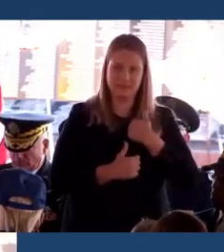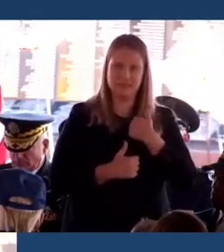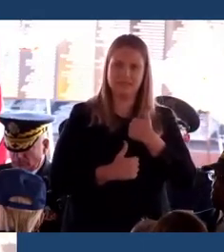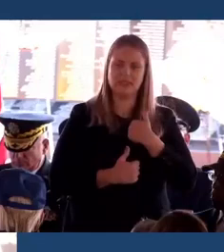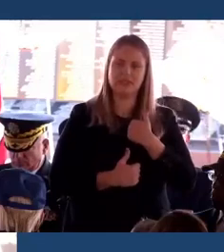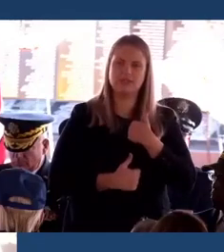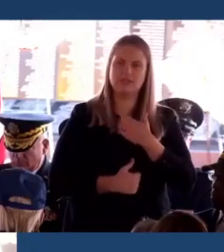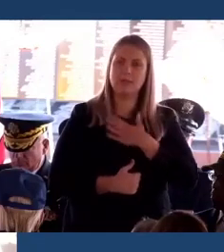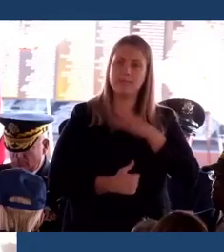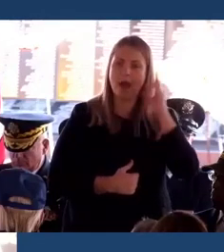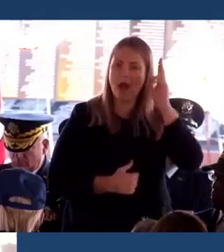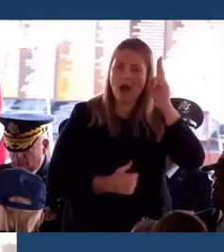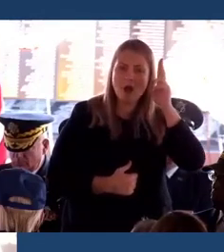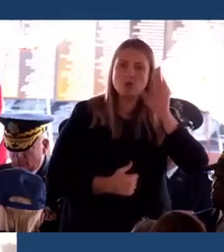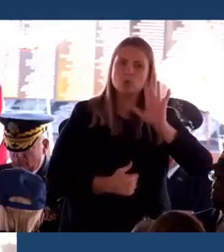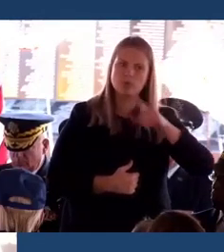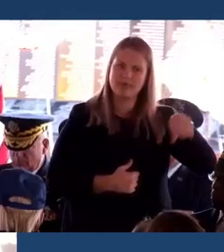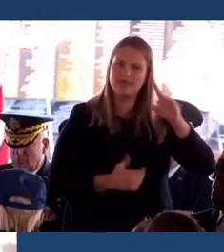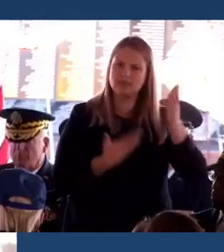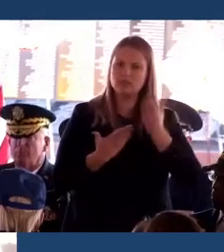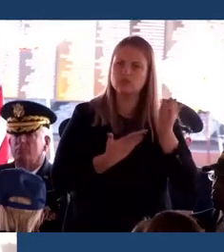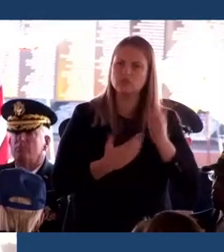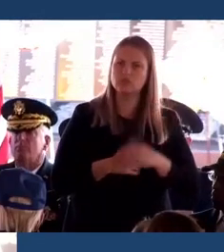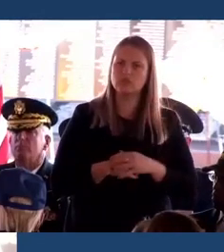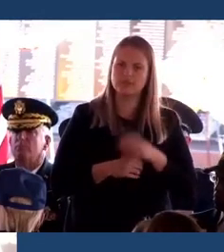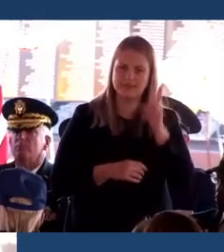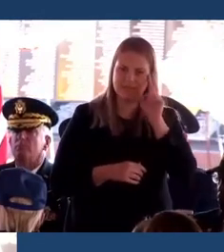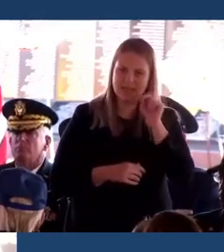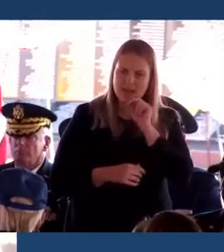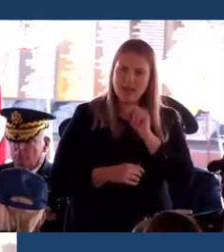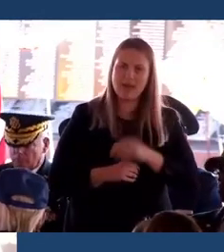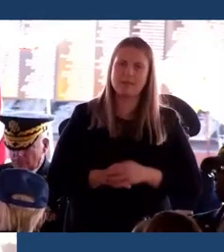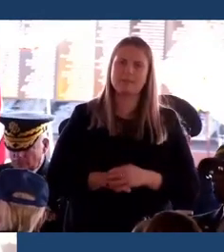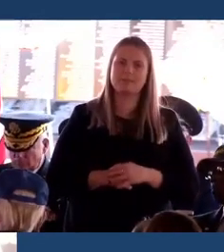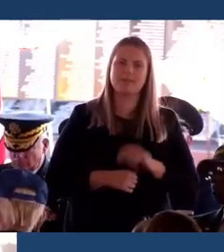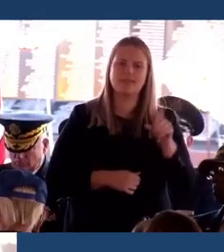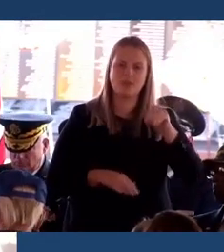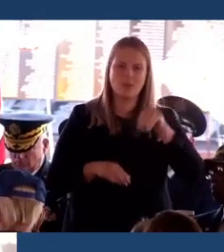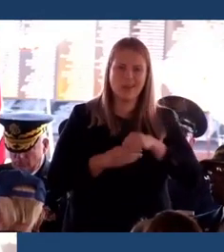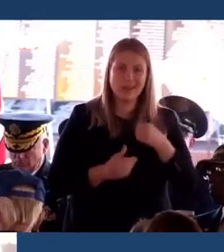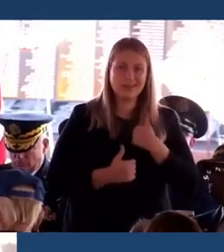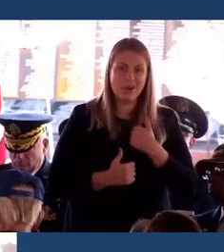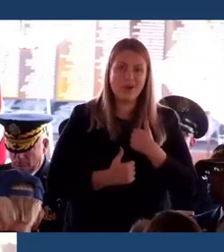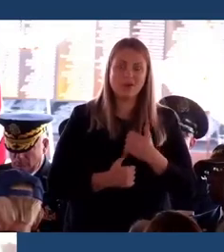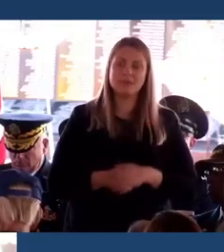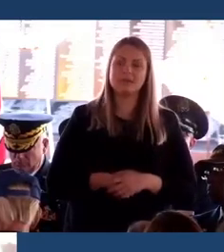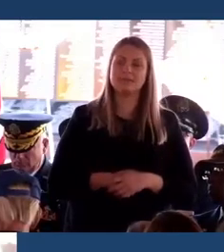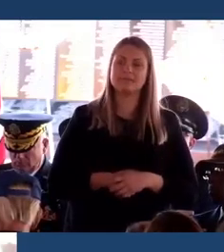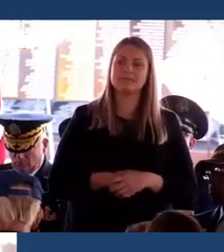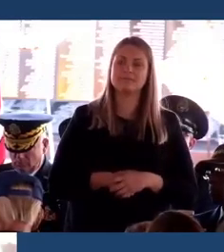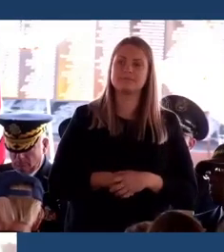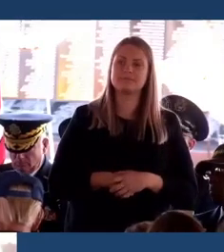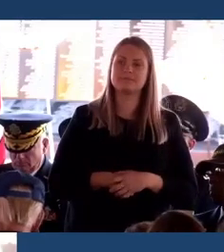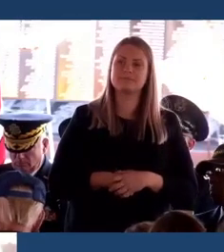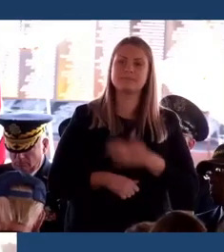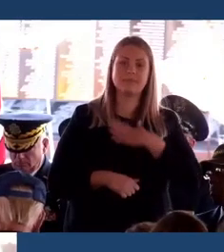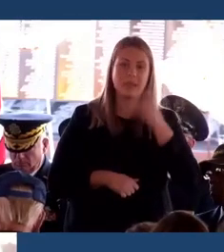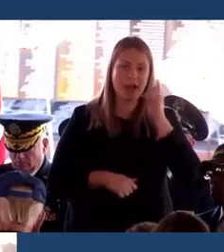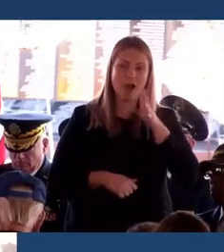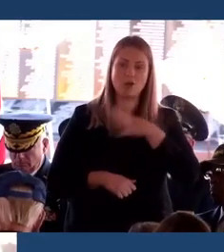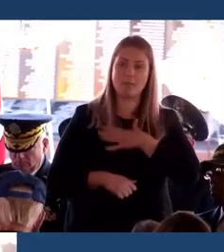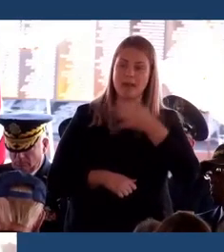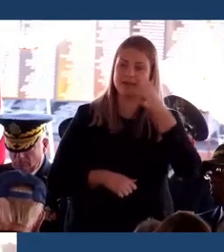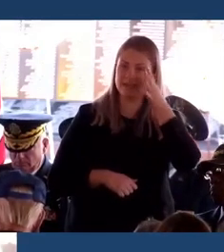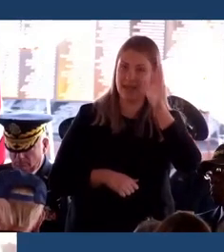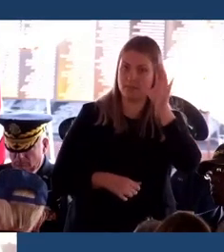in the military, my uncles who served in Vietnam and who were in the Army. My uncle on my dad's